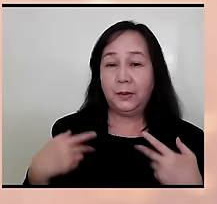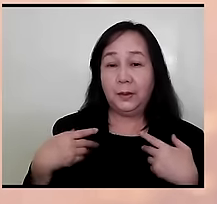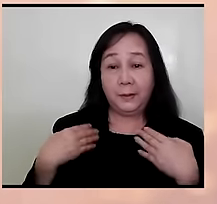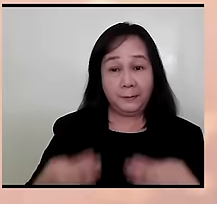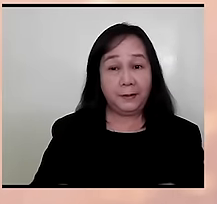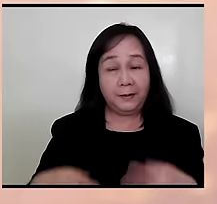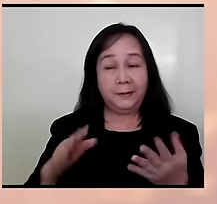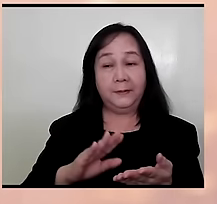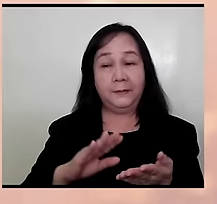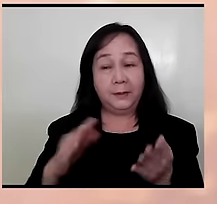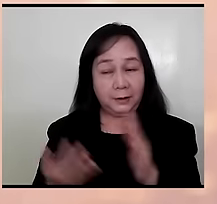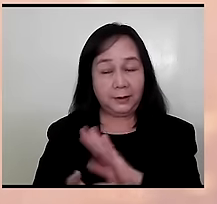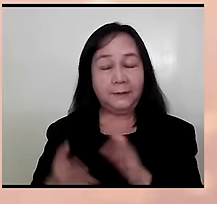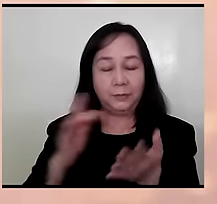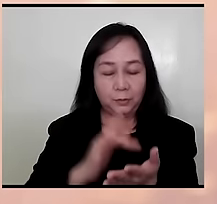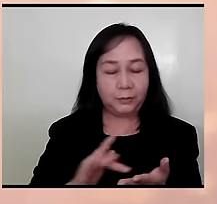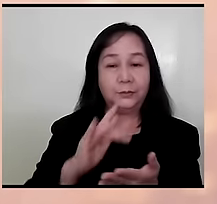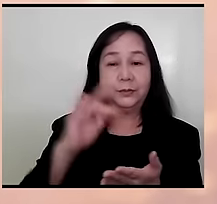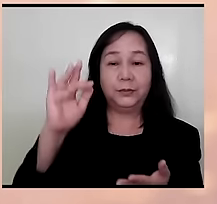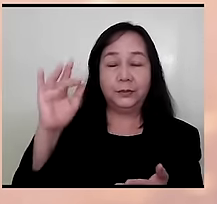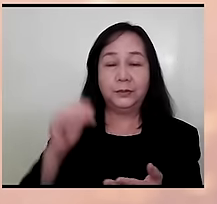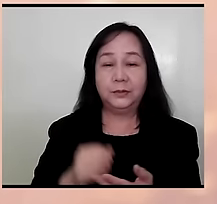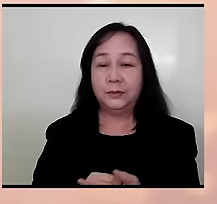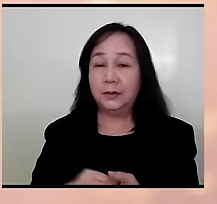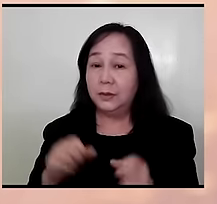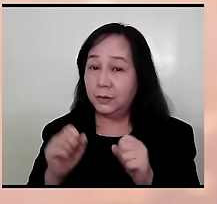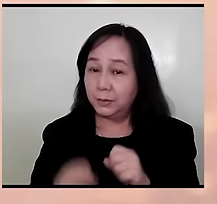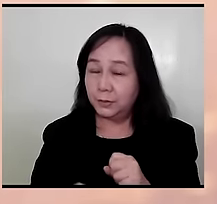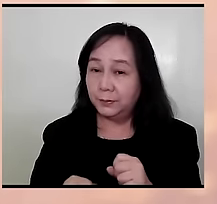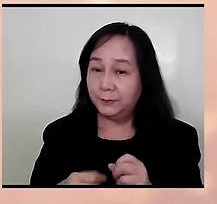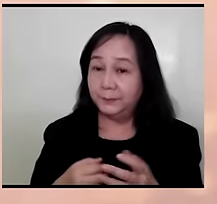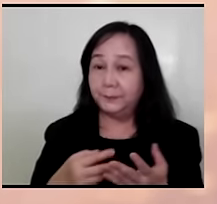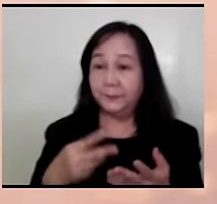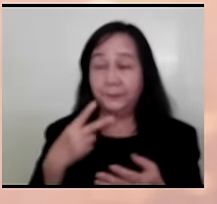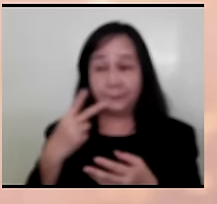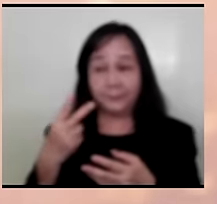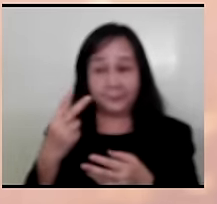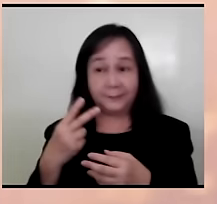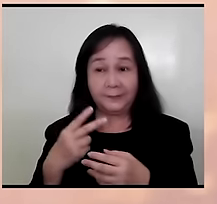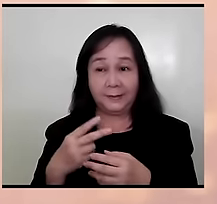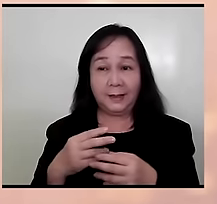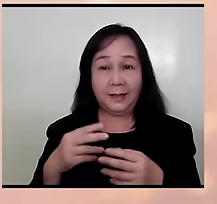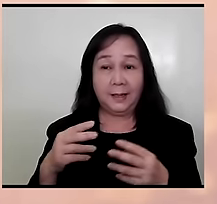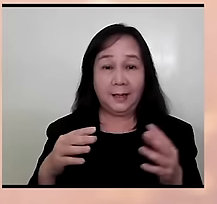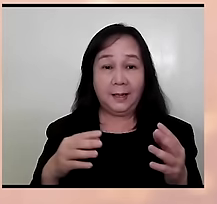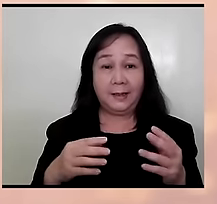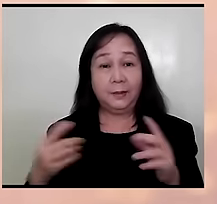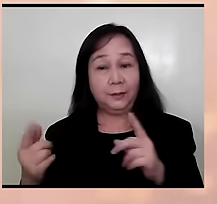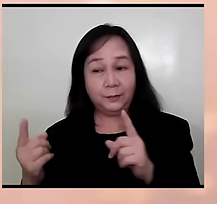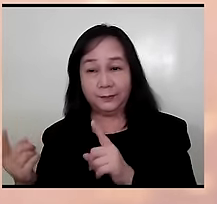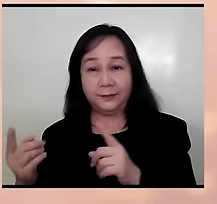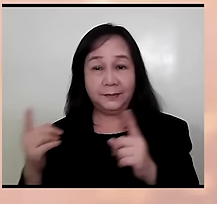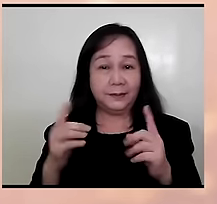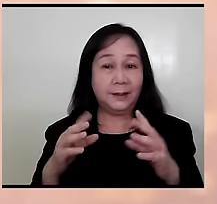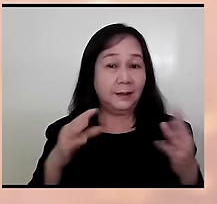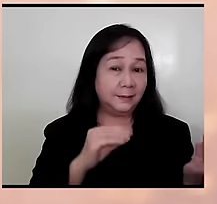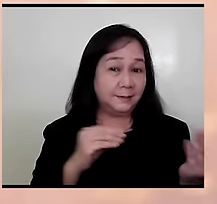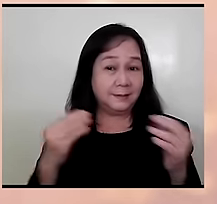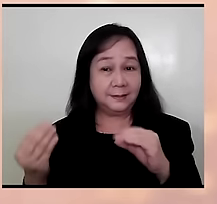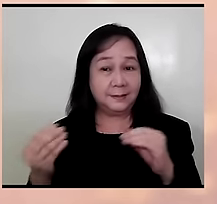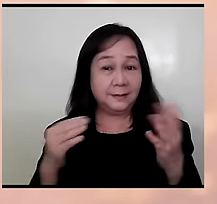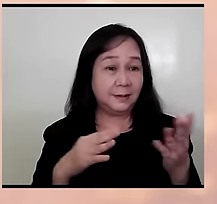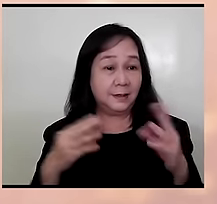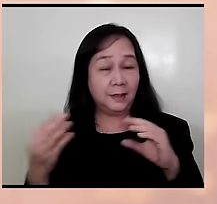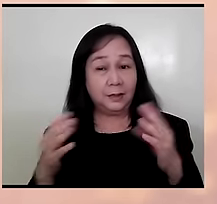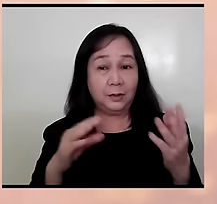glorious. So when you look at the interaction between the risen Lord and the disciples and Thomas, there